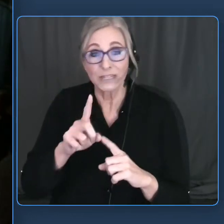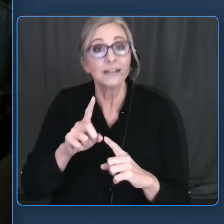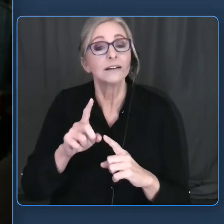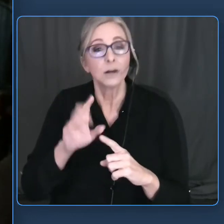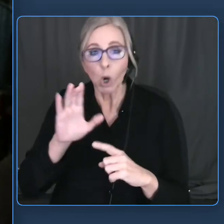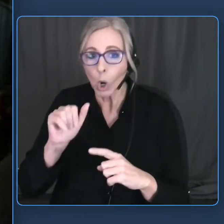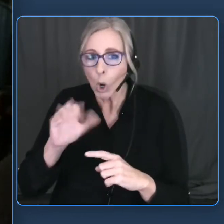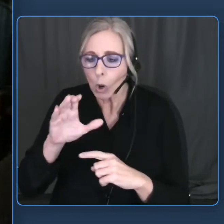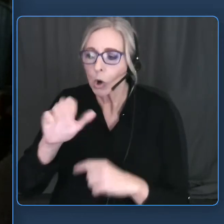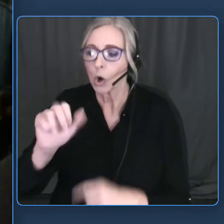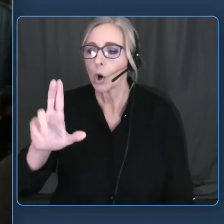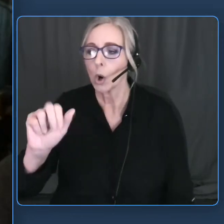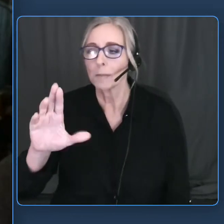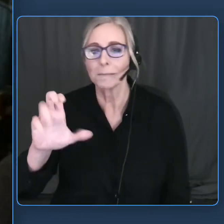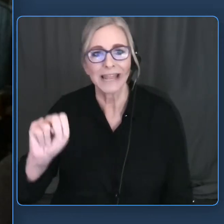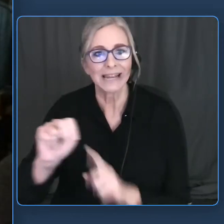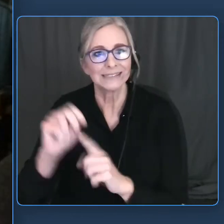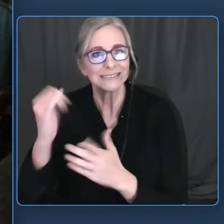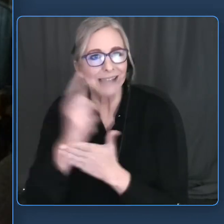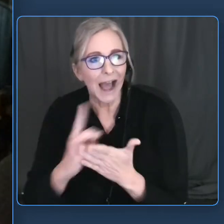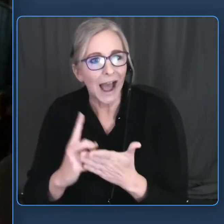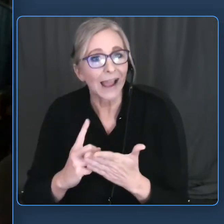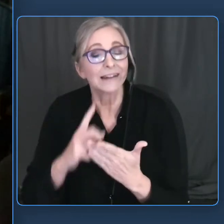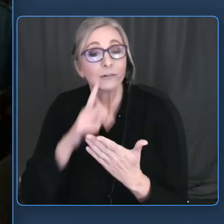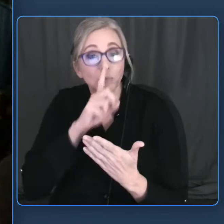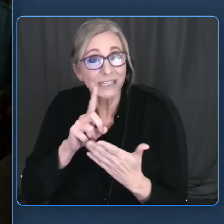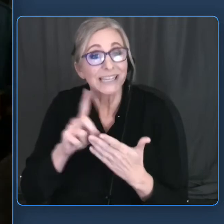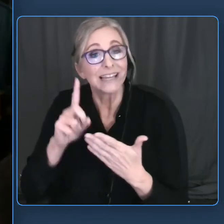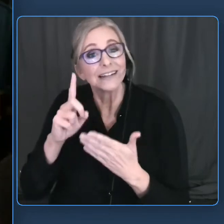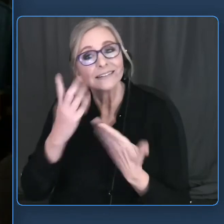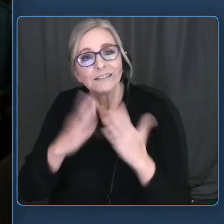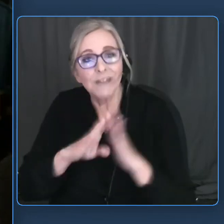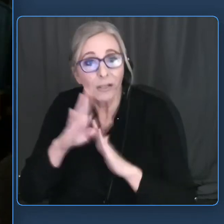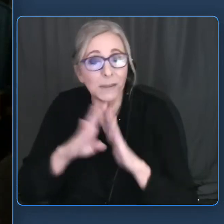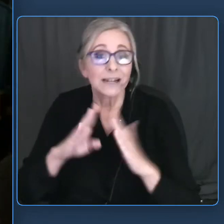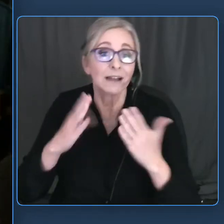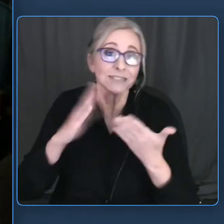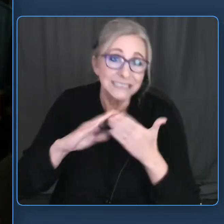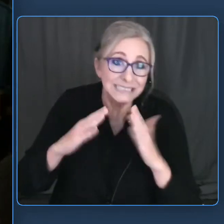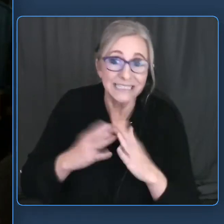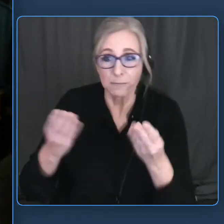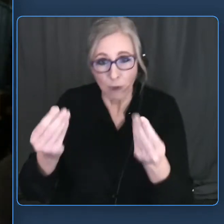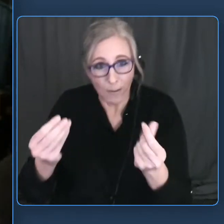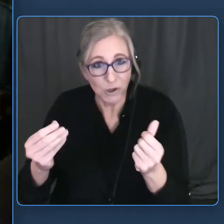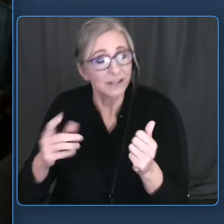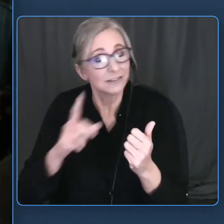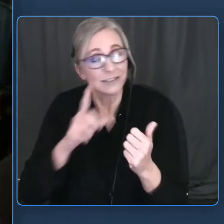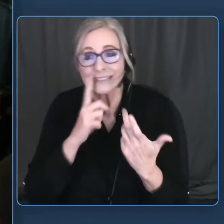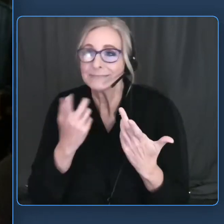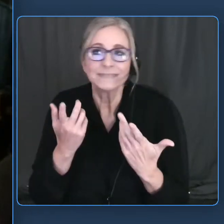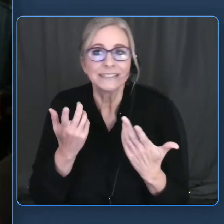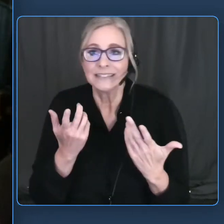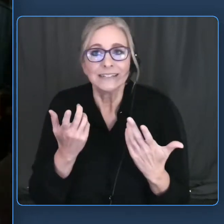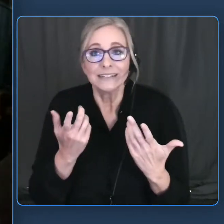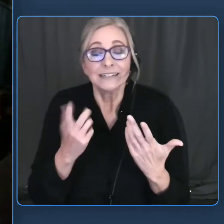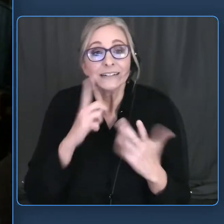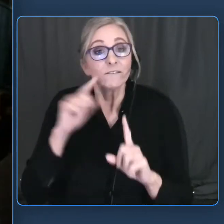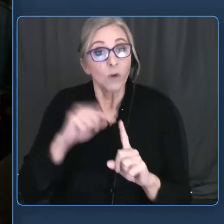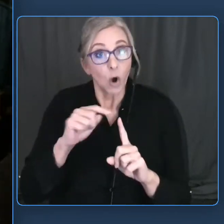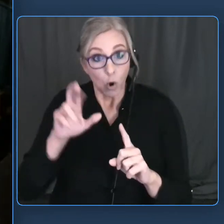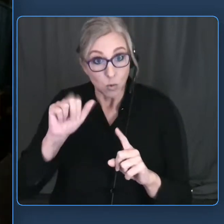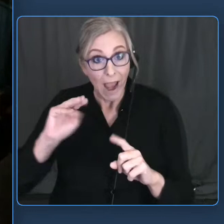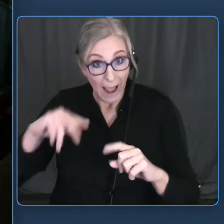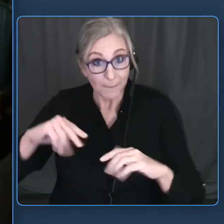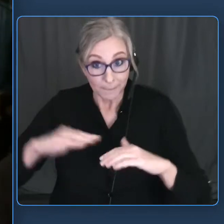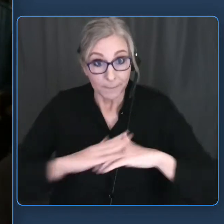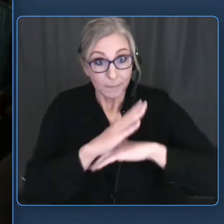urban design of things and development of these cities and properties. Because it's more, and when you're talking about a